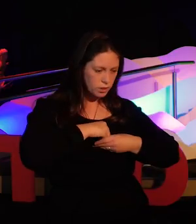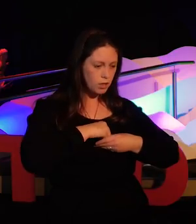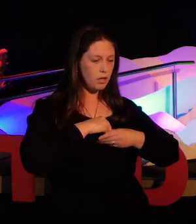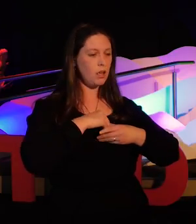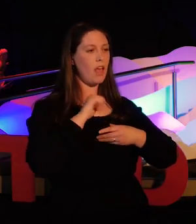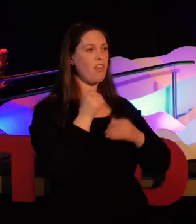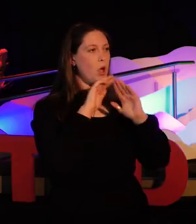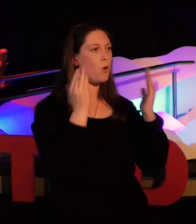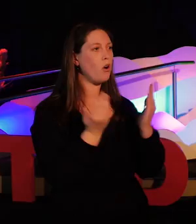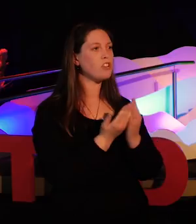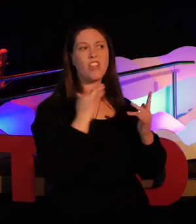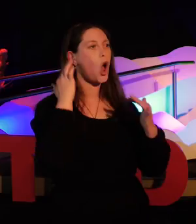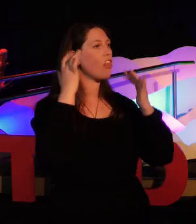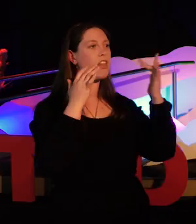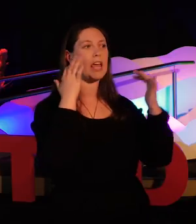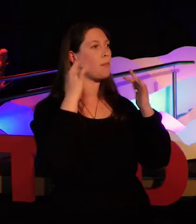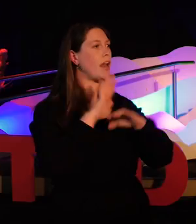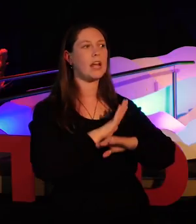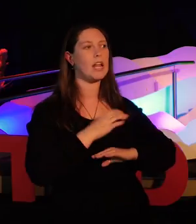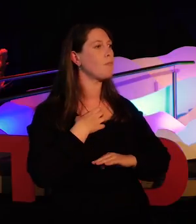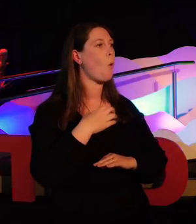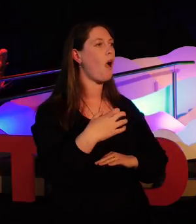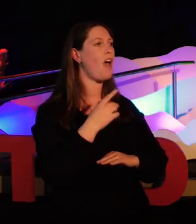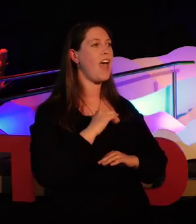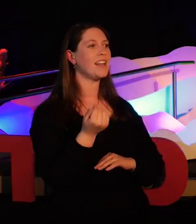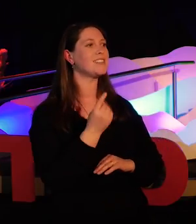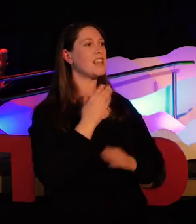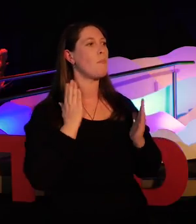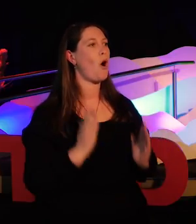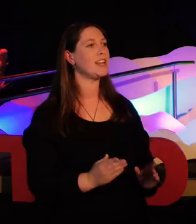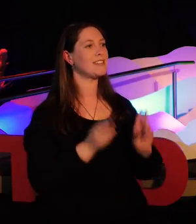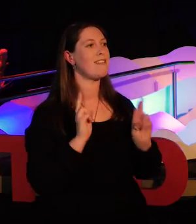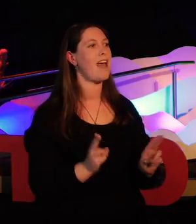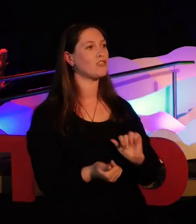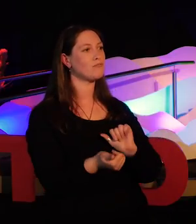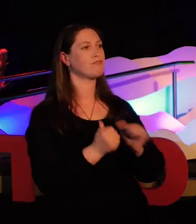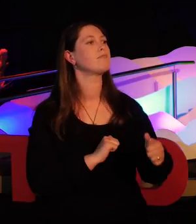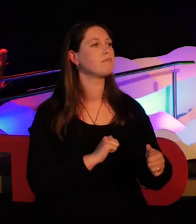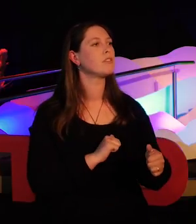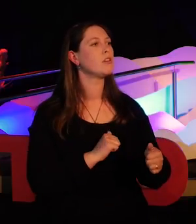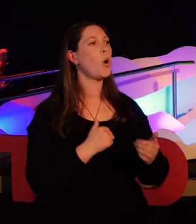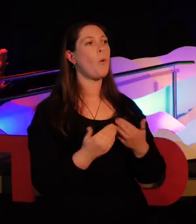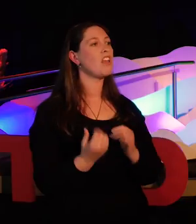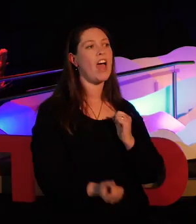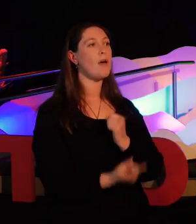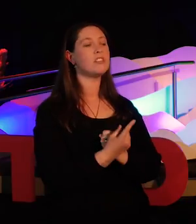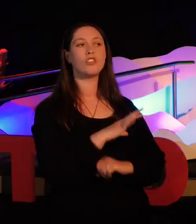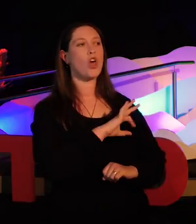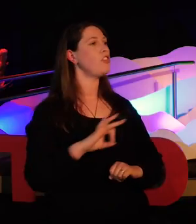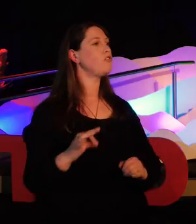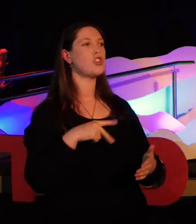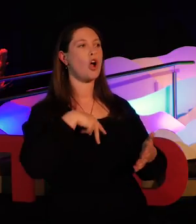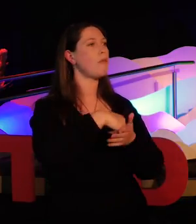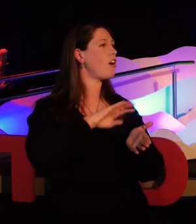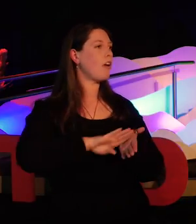They're not thinking their way through this anymore. They're beyond. They're into creative reflex. They navigate whatever comes toward them. No